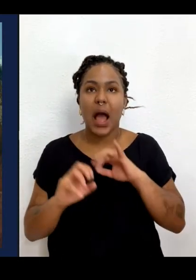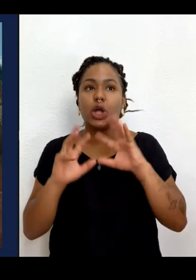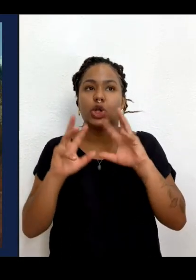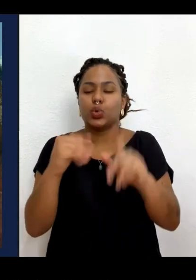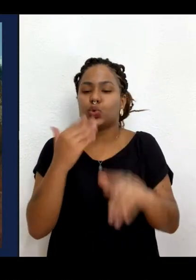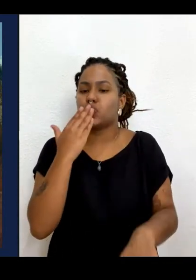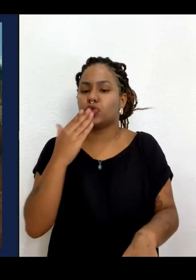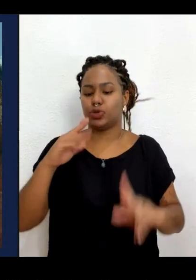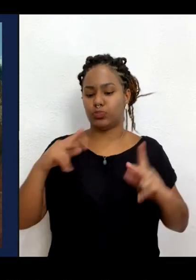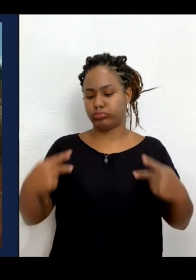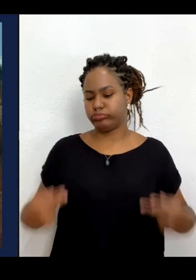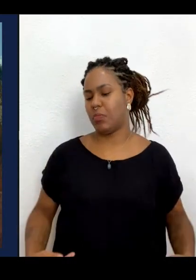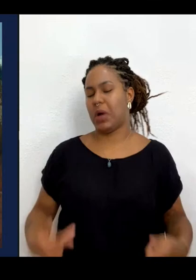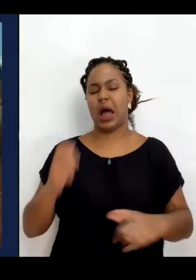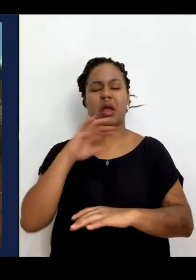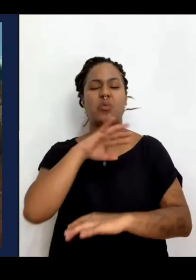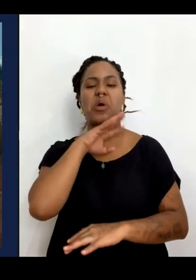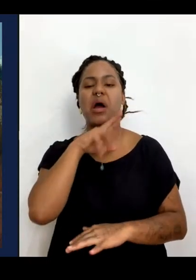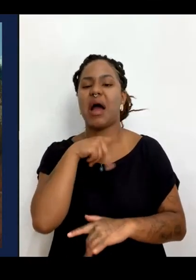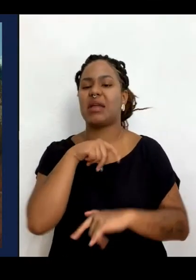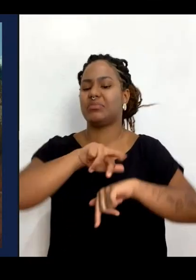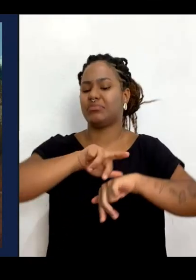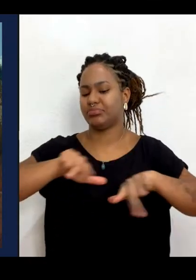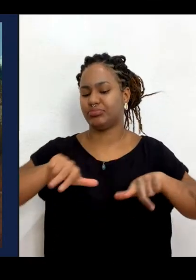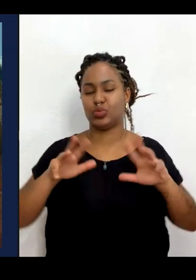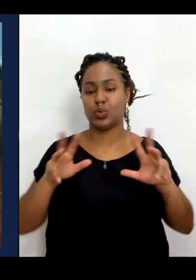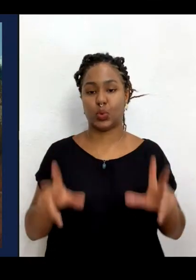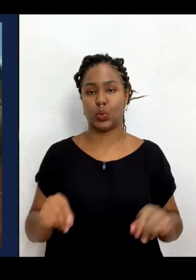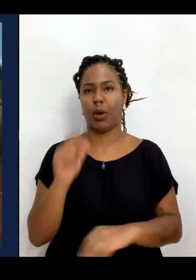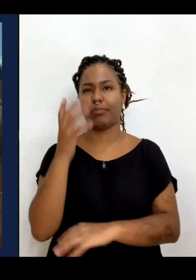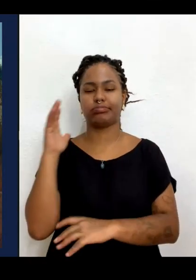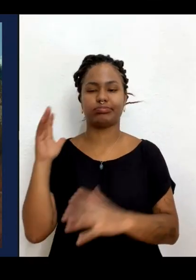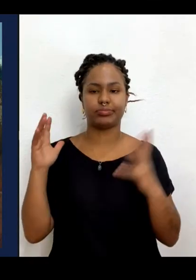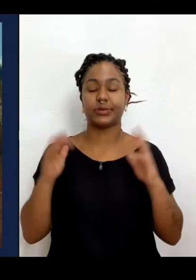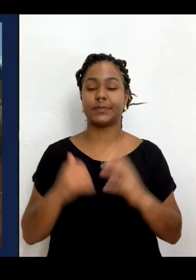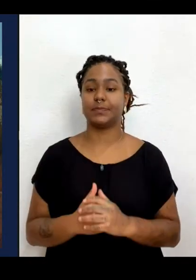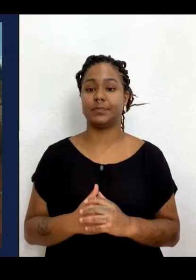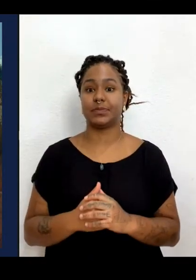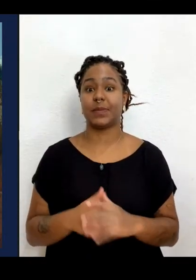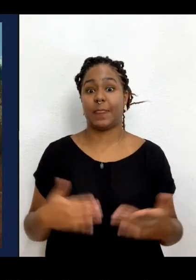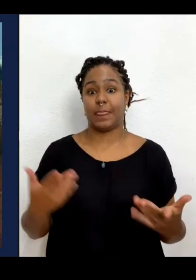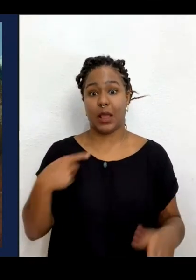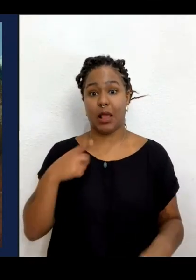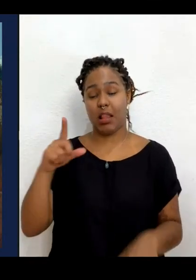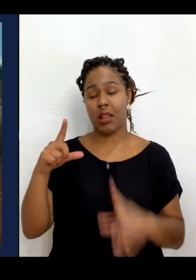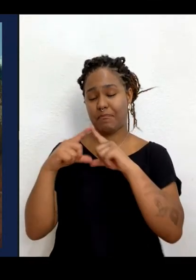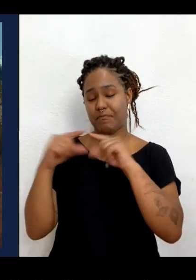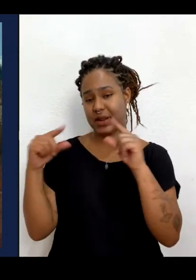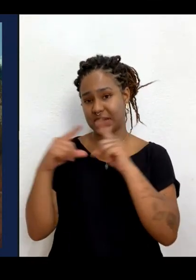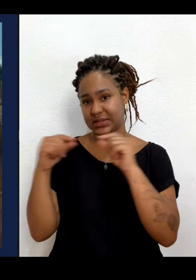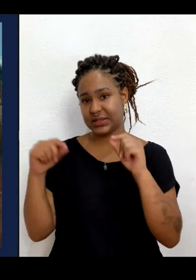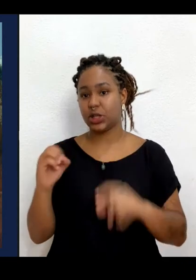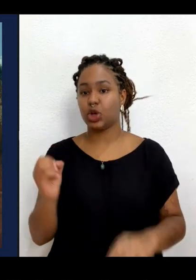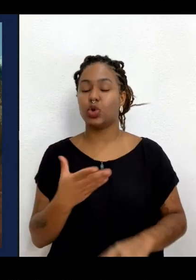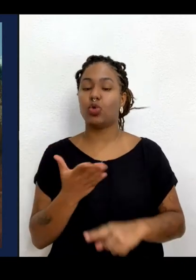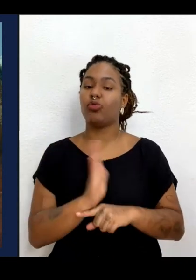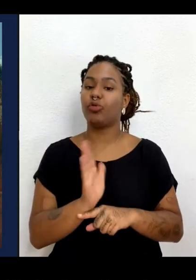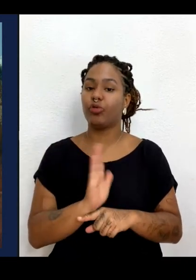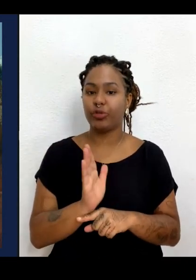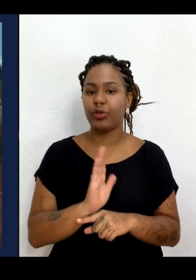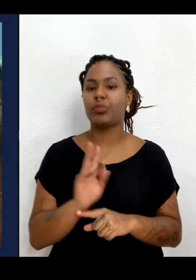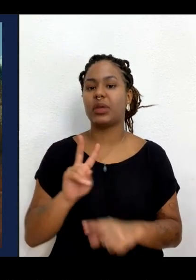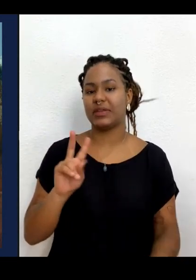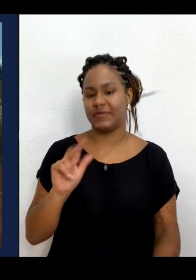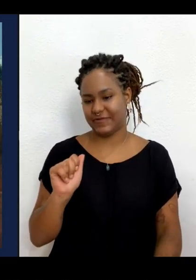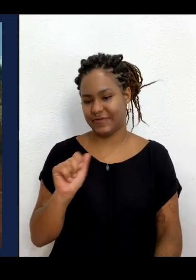Brasilia this and this film by annavage it is not in America started and the film is from this year but the film